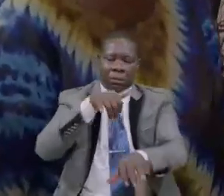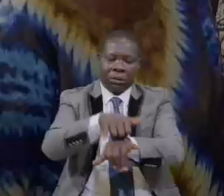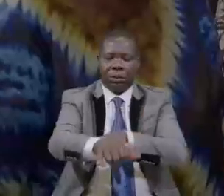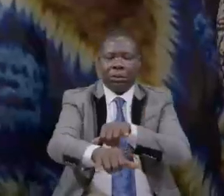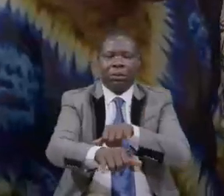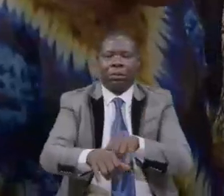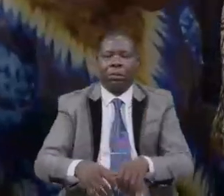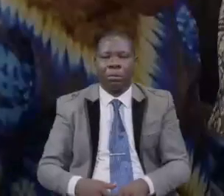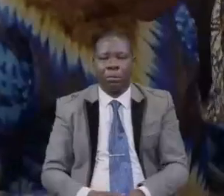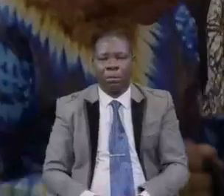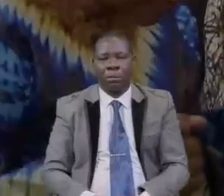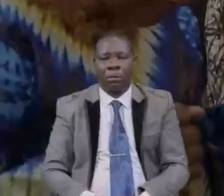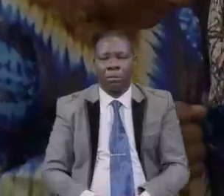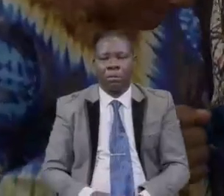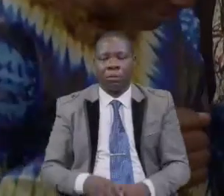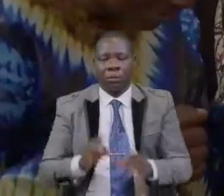hatred,